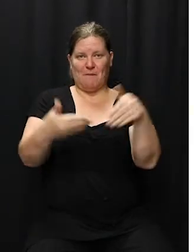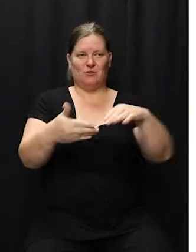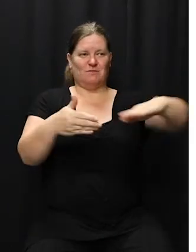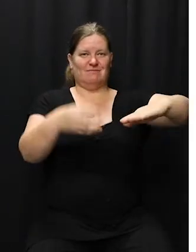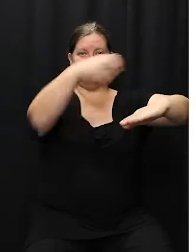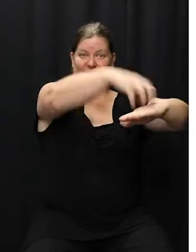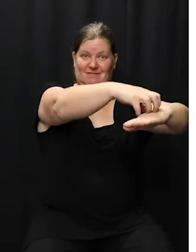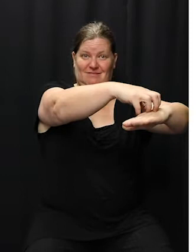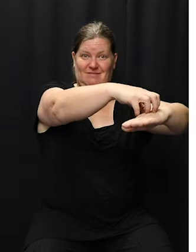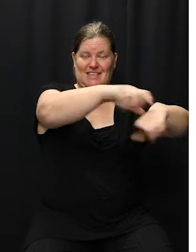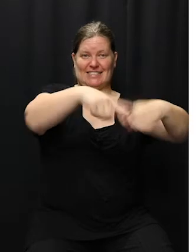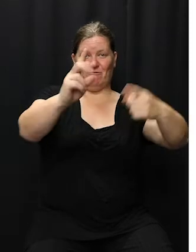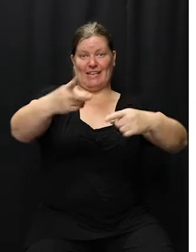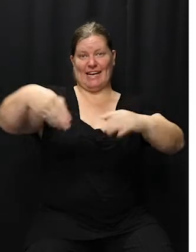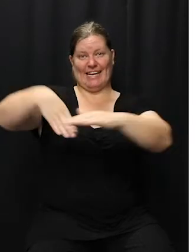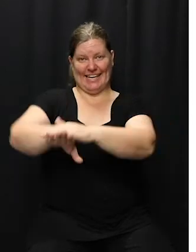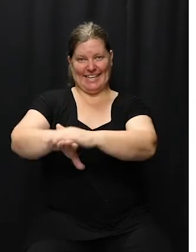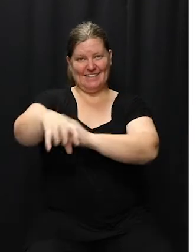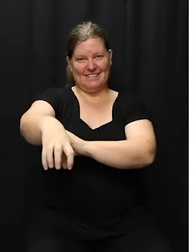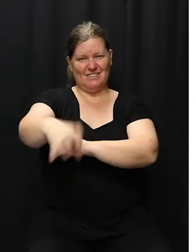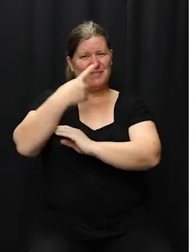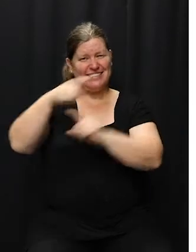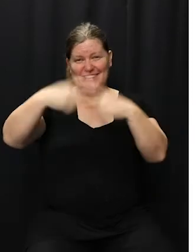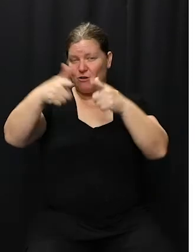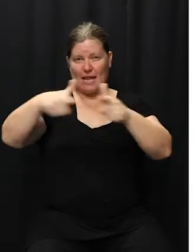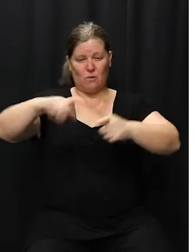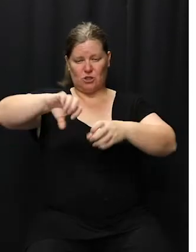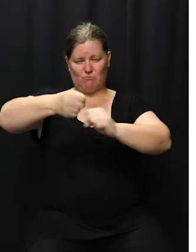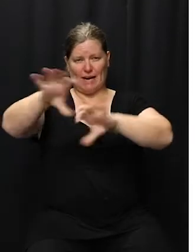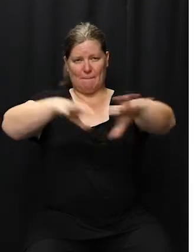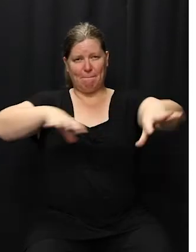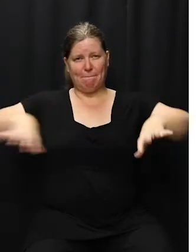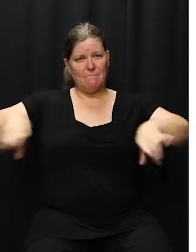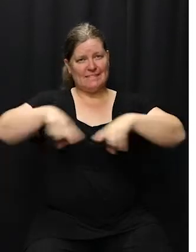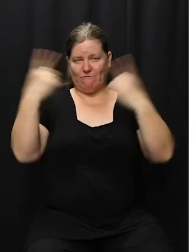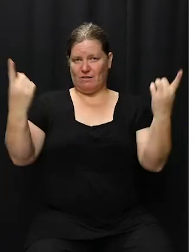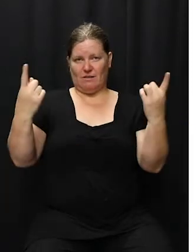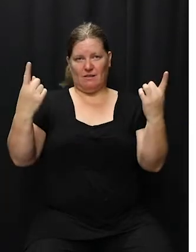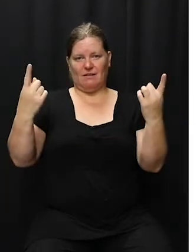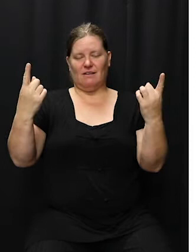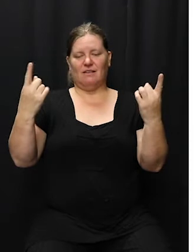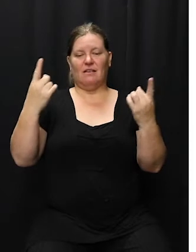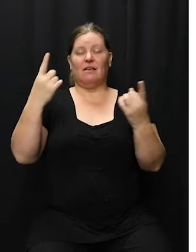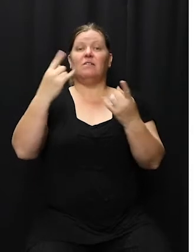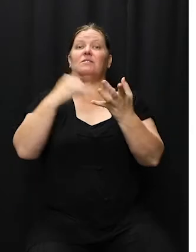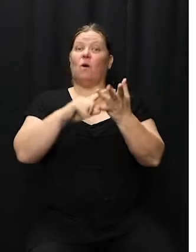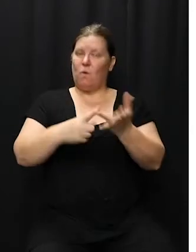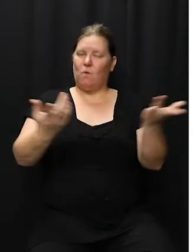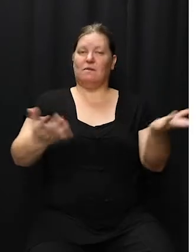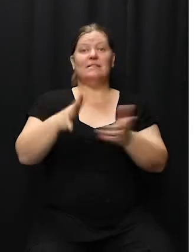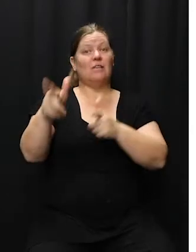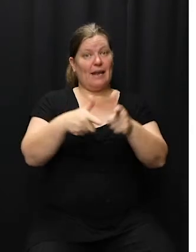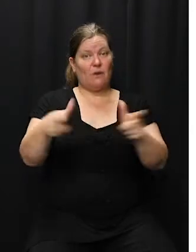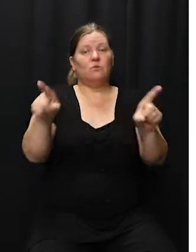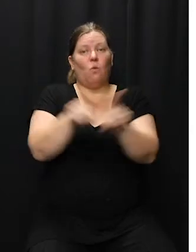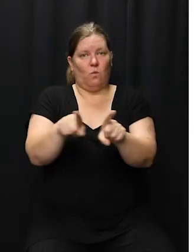different word for on vertical surface compared to on a horizontal surface, and different again for containment. So really it's 3 different words. So